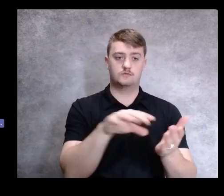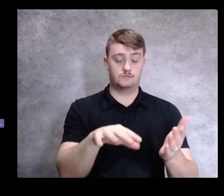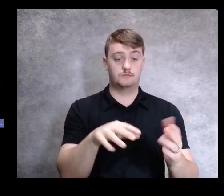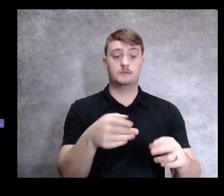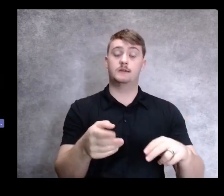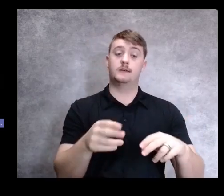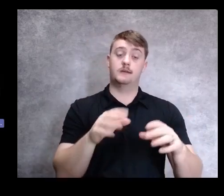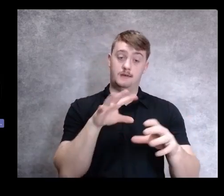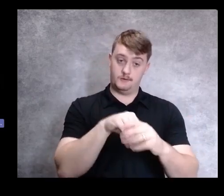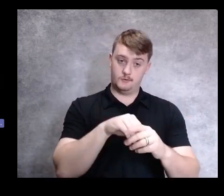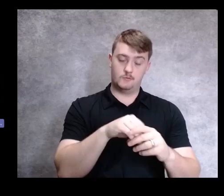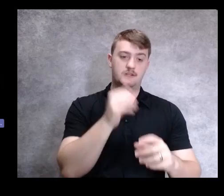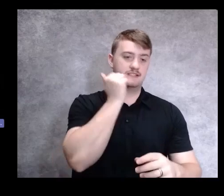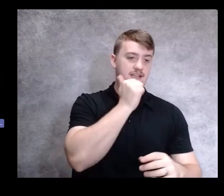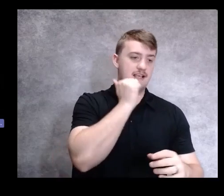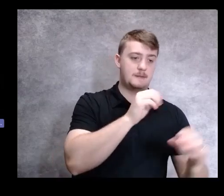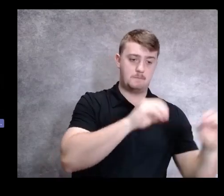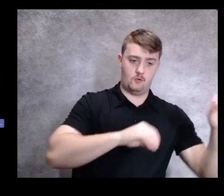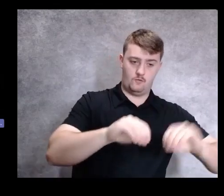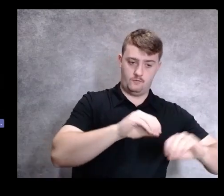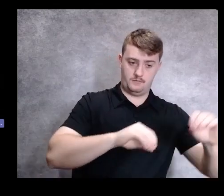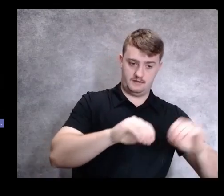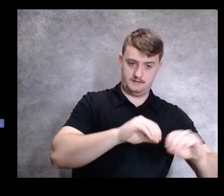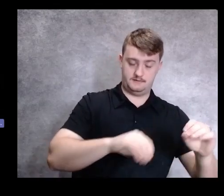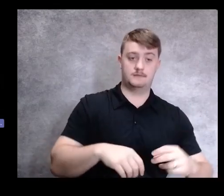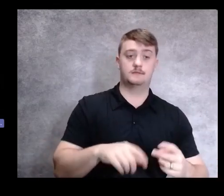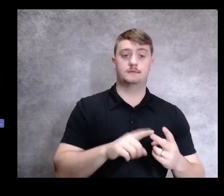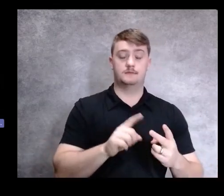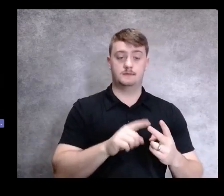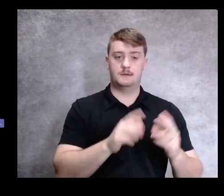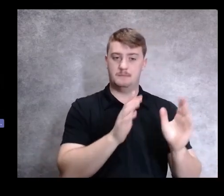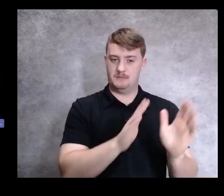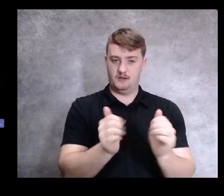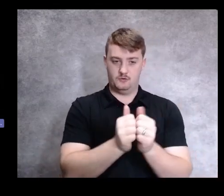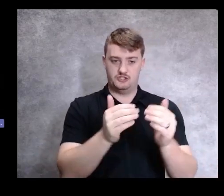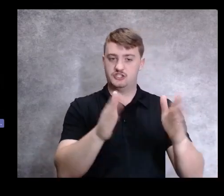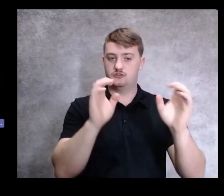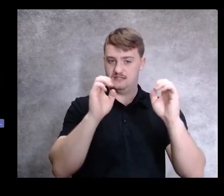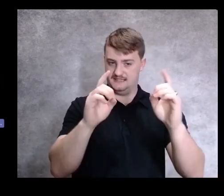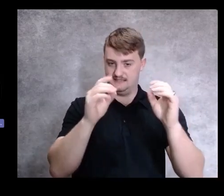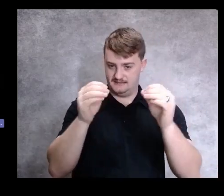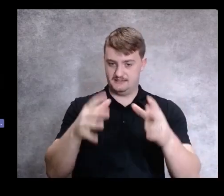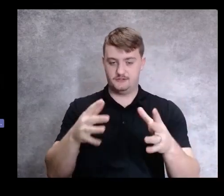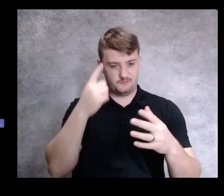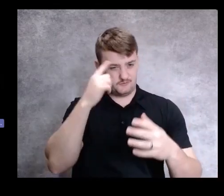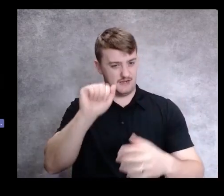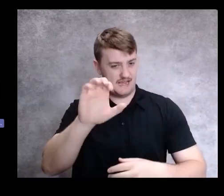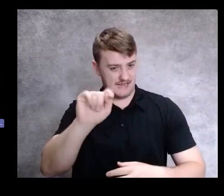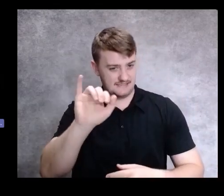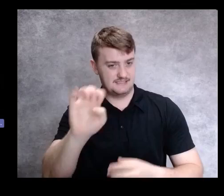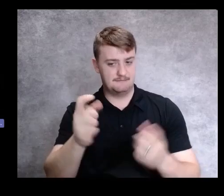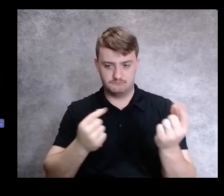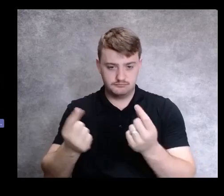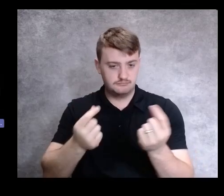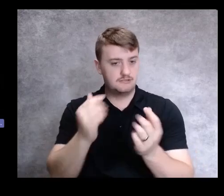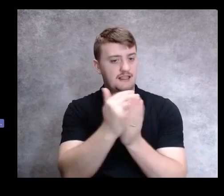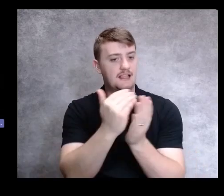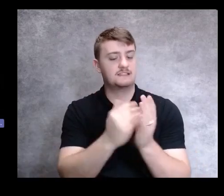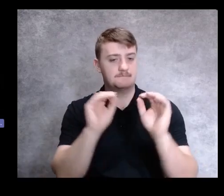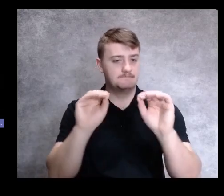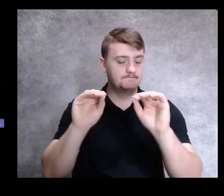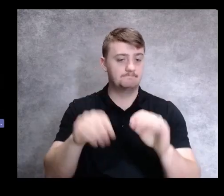in opportunities for daily movement, planning with general education teachers to create active lessons, creating a